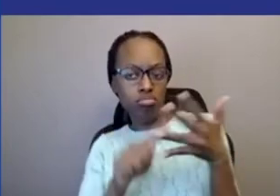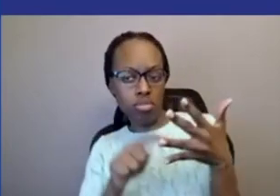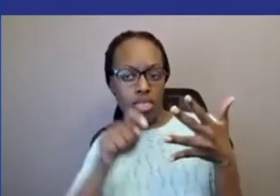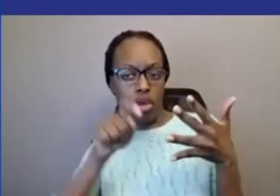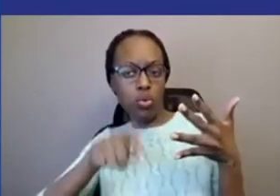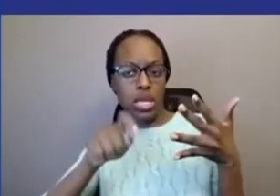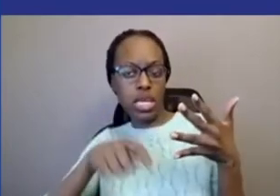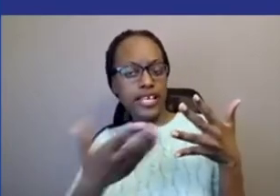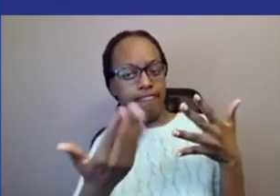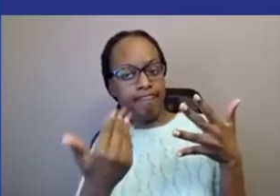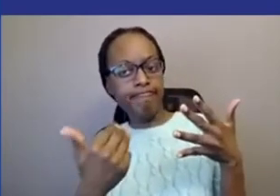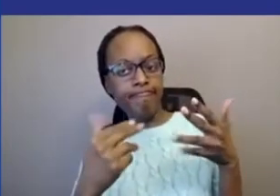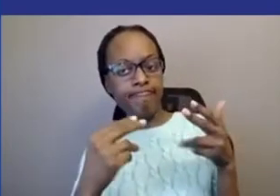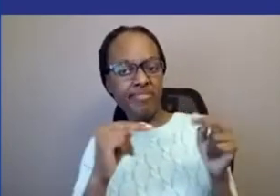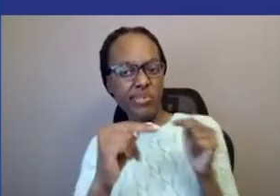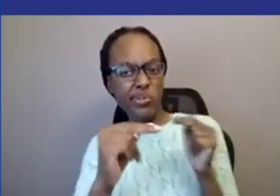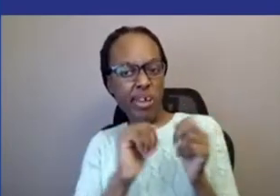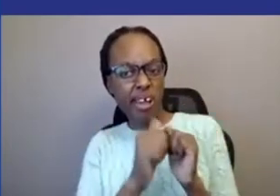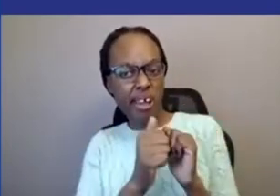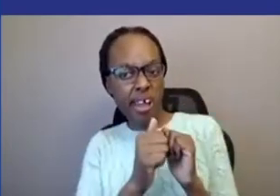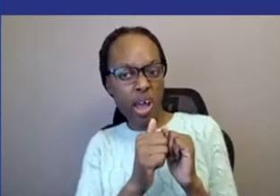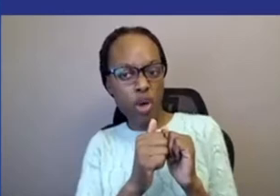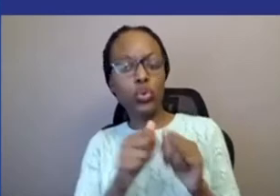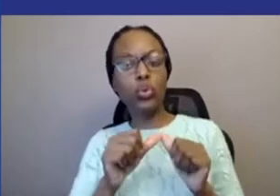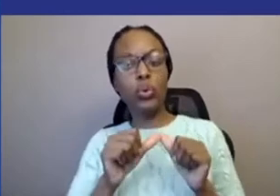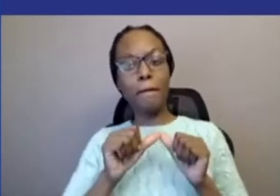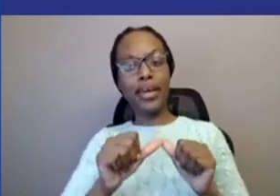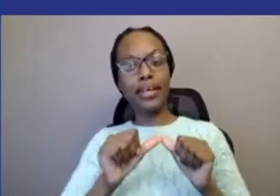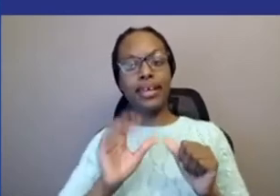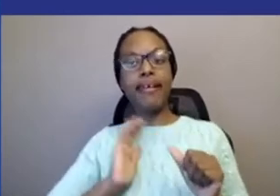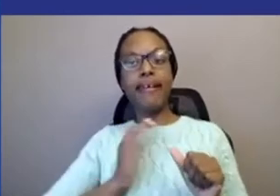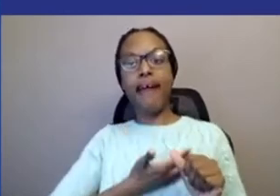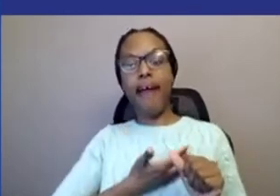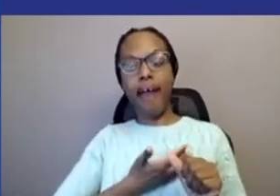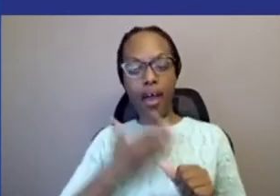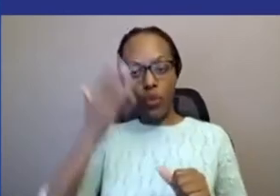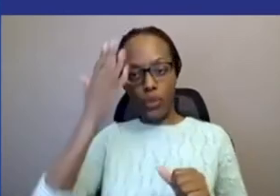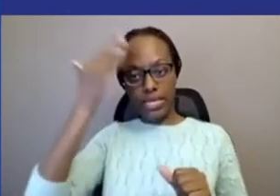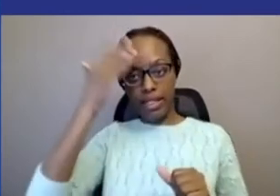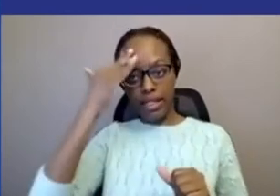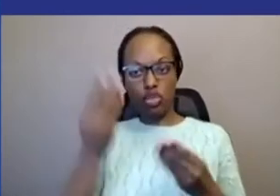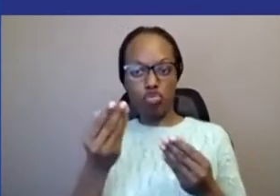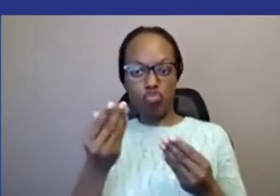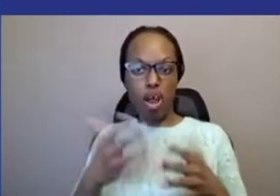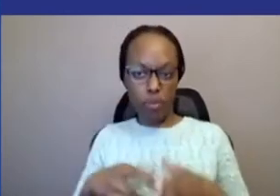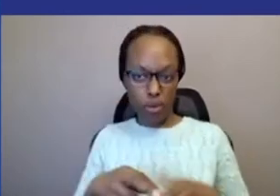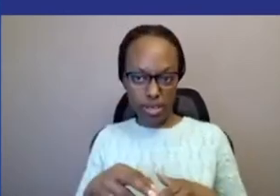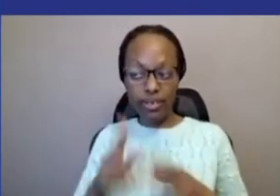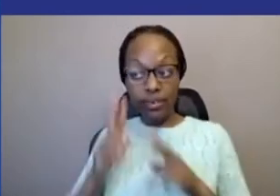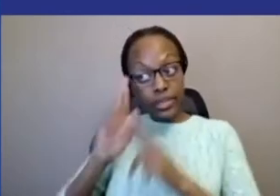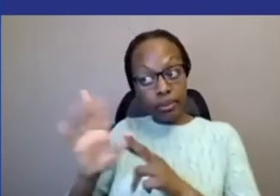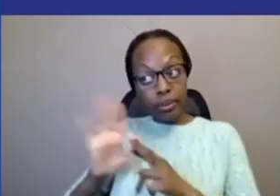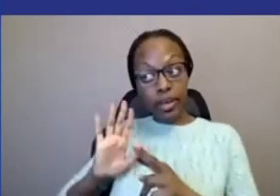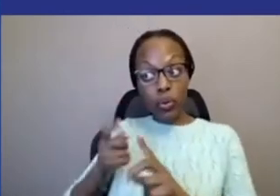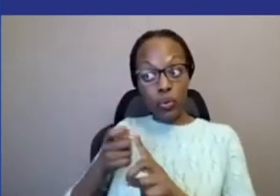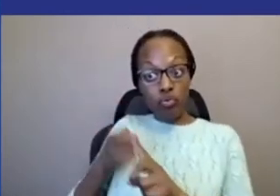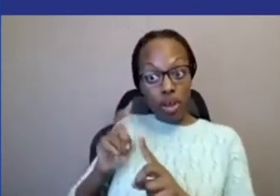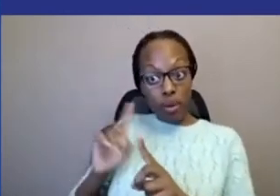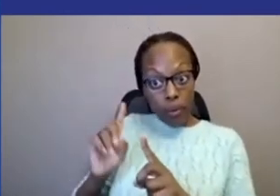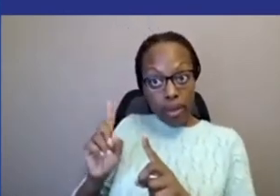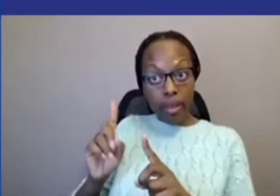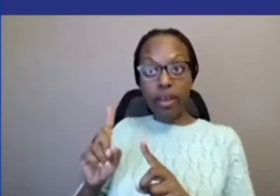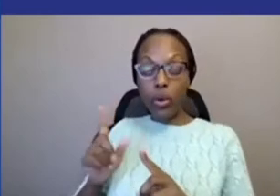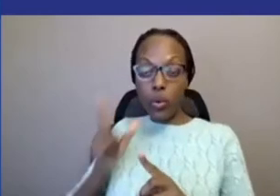to maintain our intellectual property, respect for who we are and where we come from within these